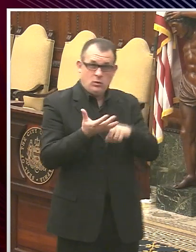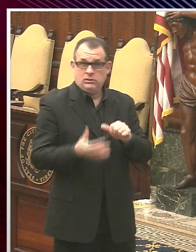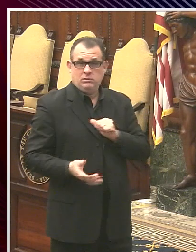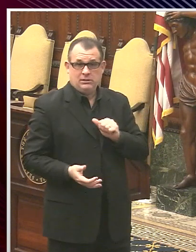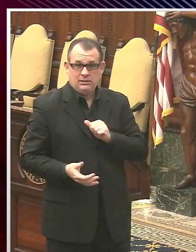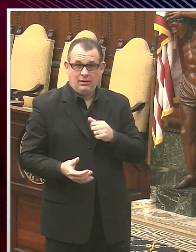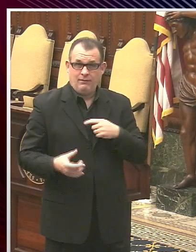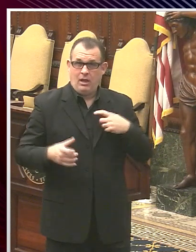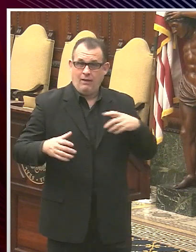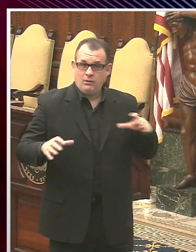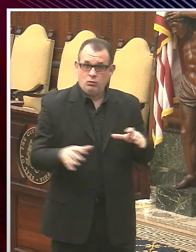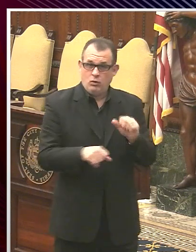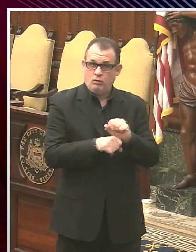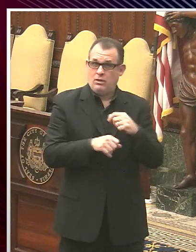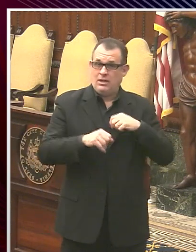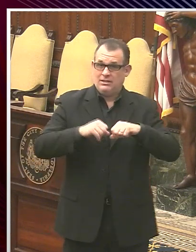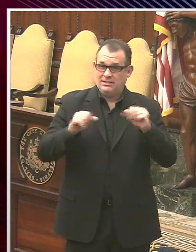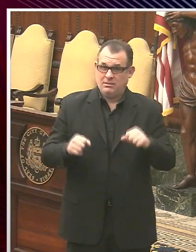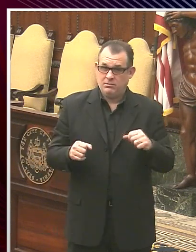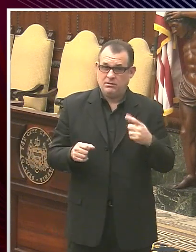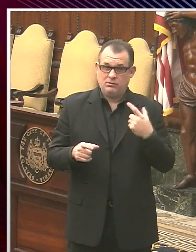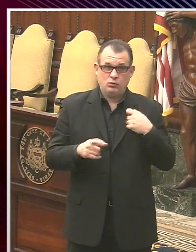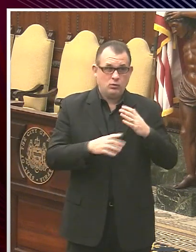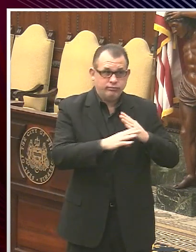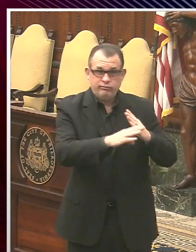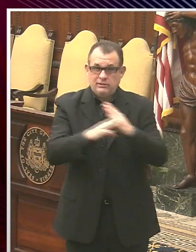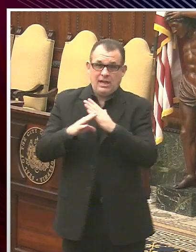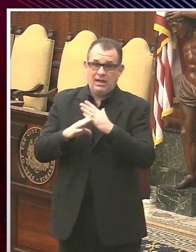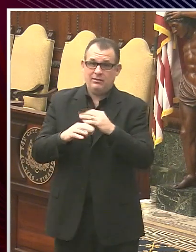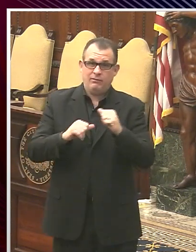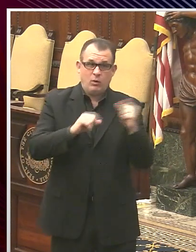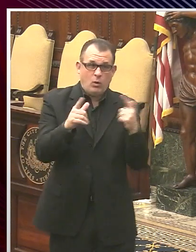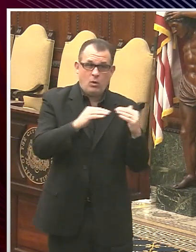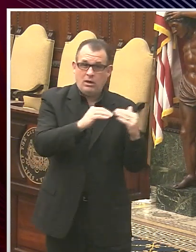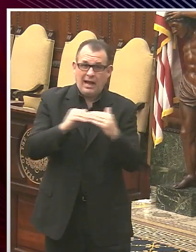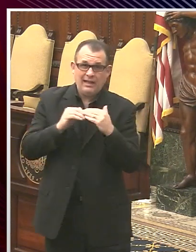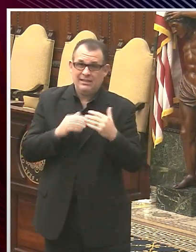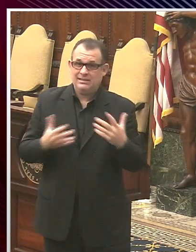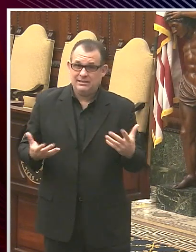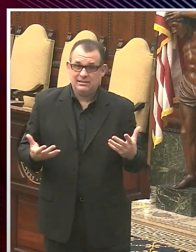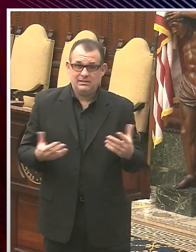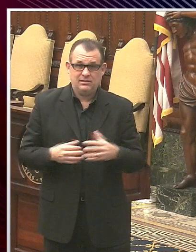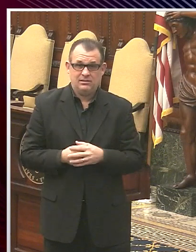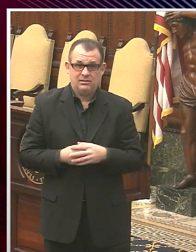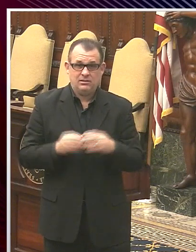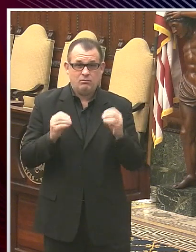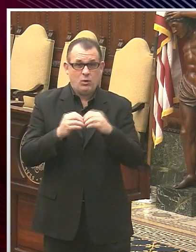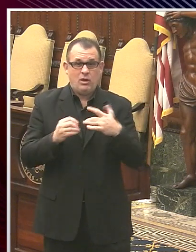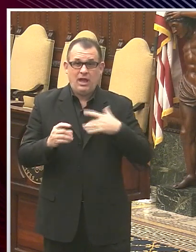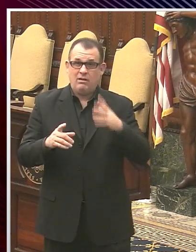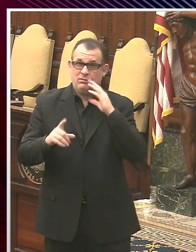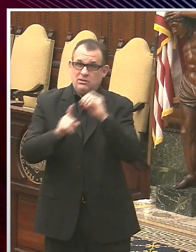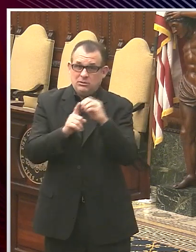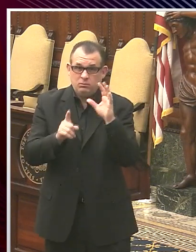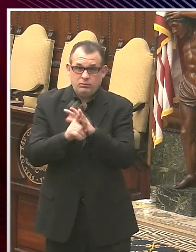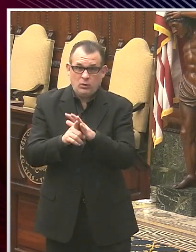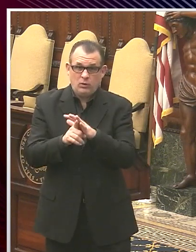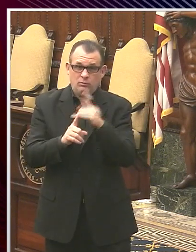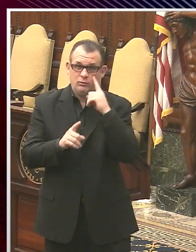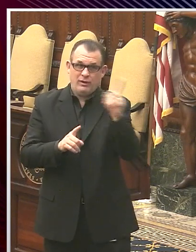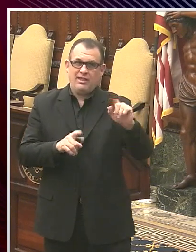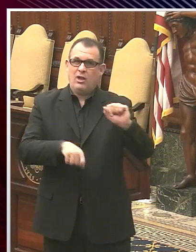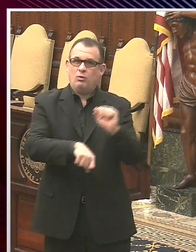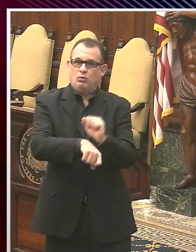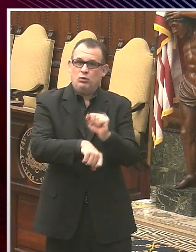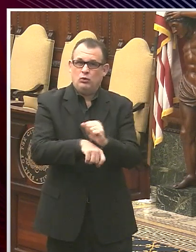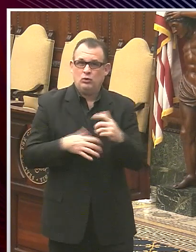all the healthcare system has done to try to protect healthcare workers. They are, by their nature, more likely to be exposed because of the nature of their work.